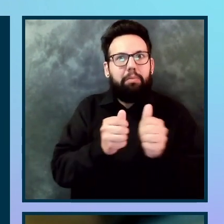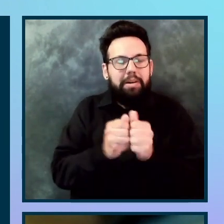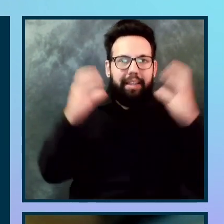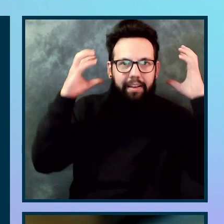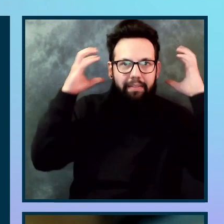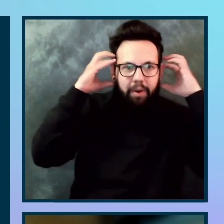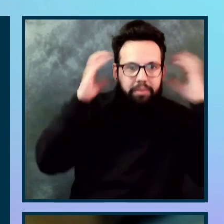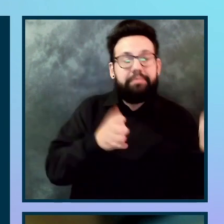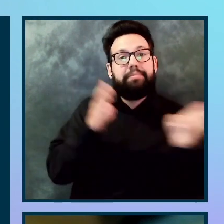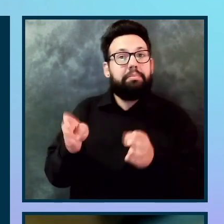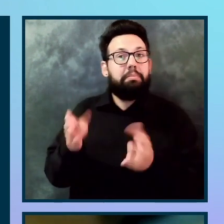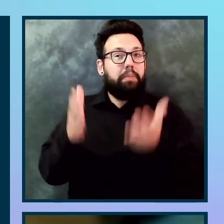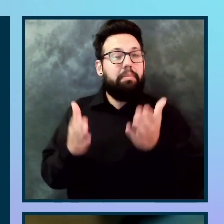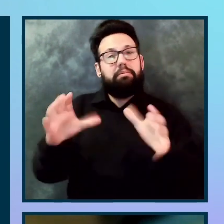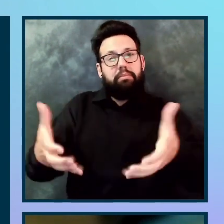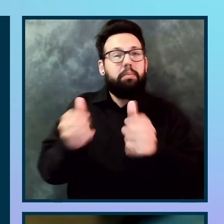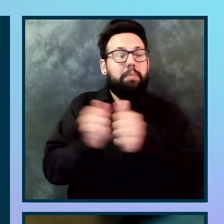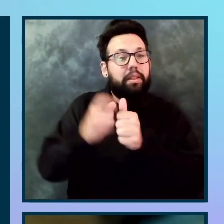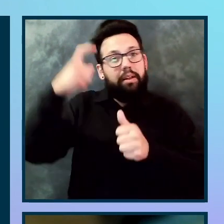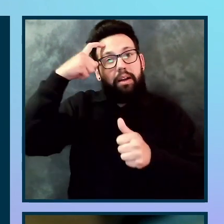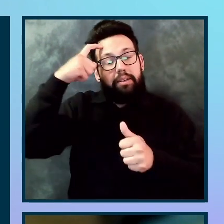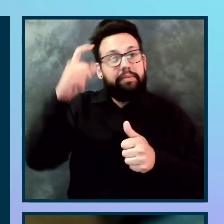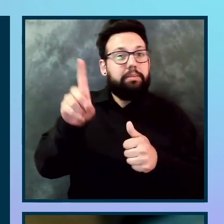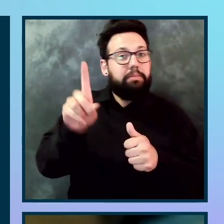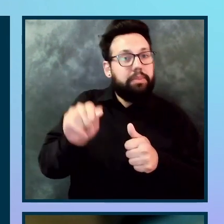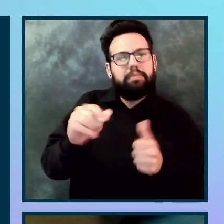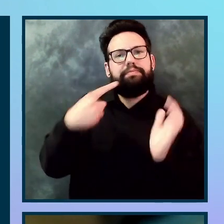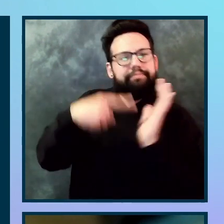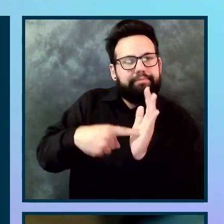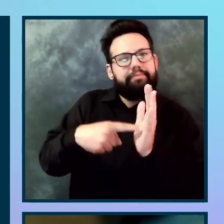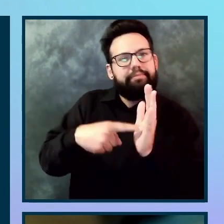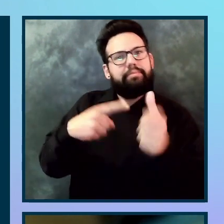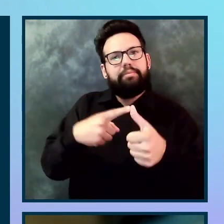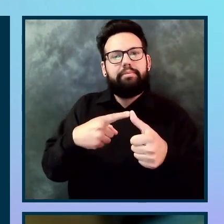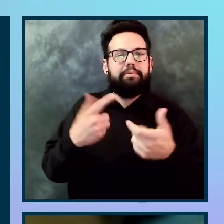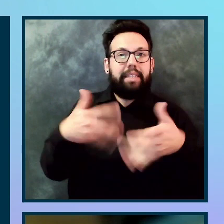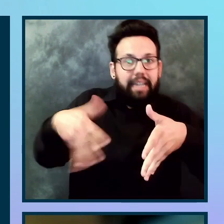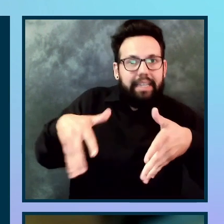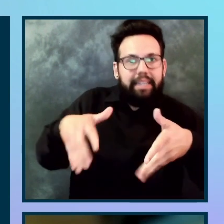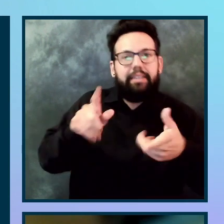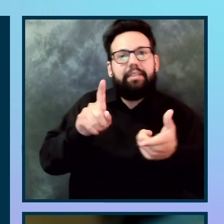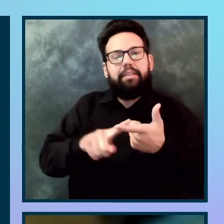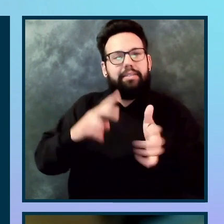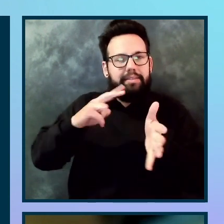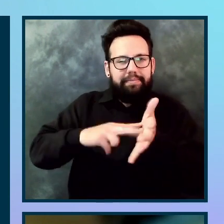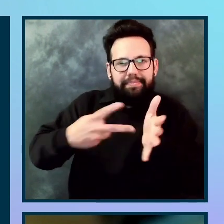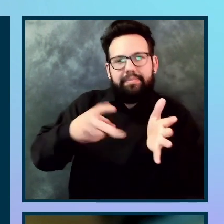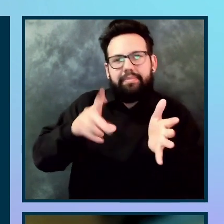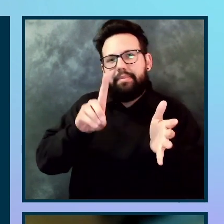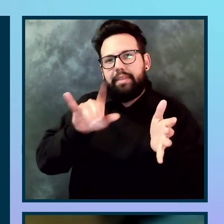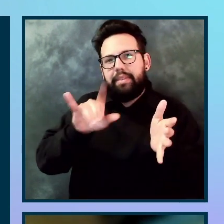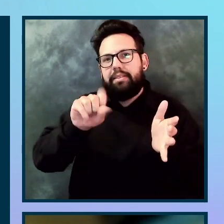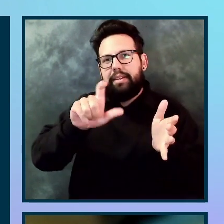disabilities, such as anxiety, depression, dyslexia, autism, ADHD, or someone